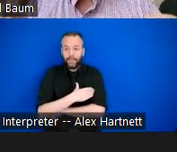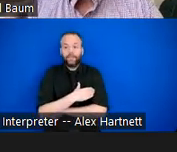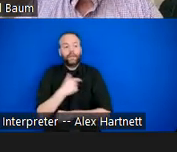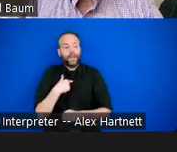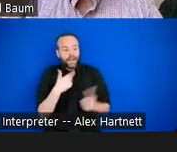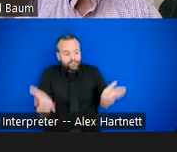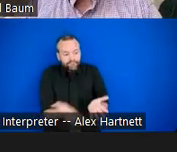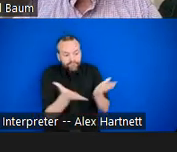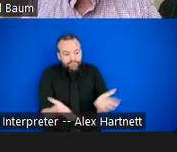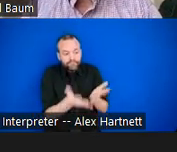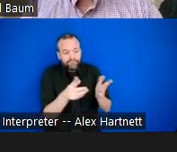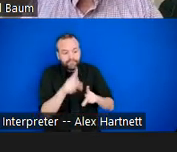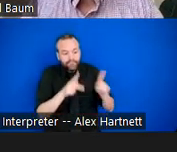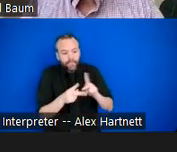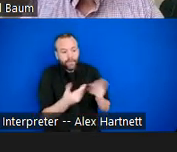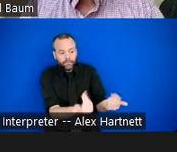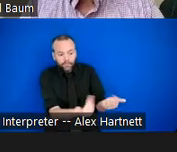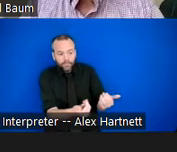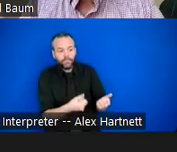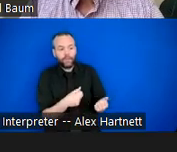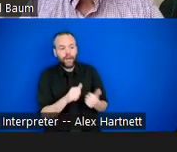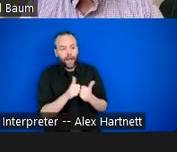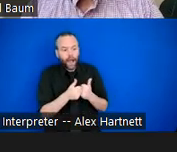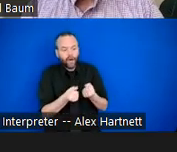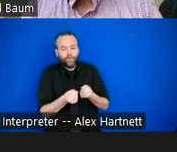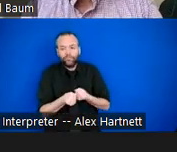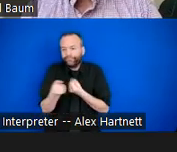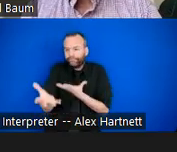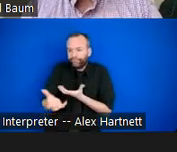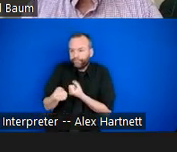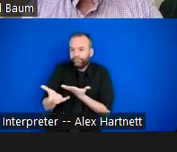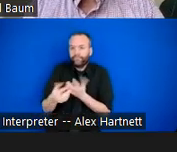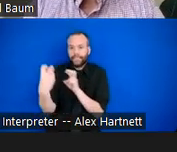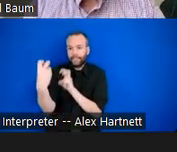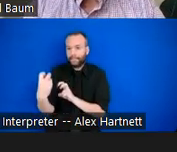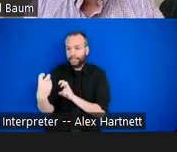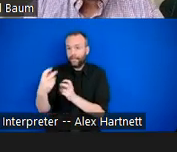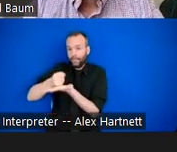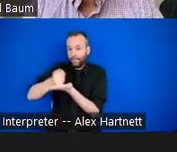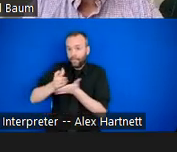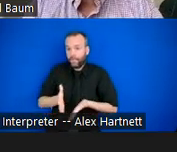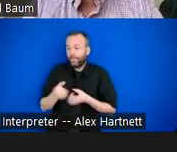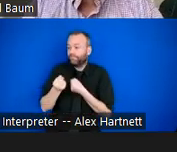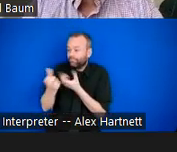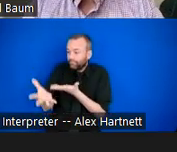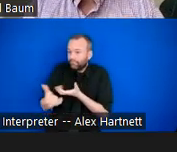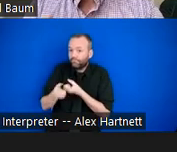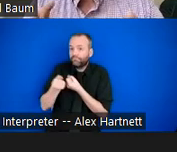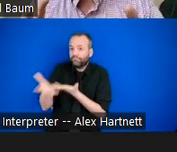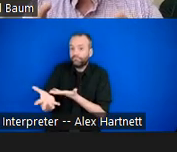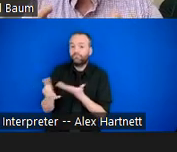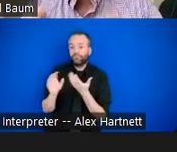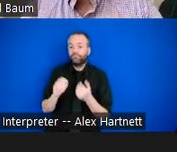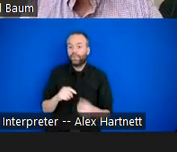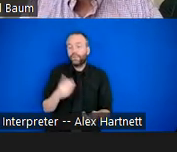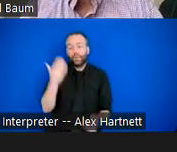to actually begin to talk to a therapist, to actually begin to talk to parents and families, because